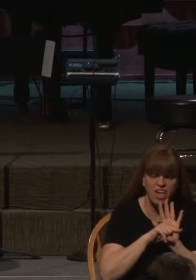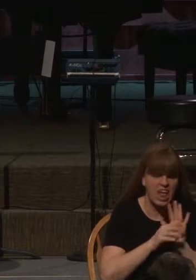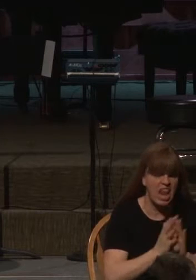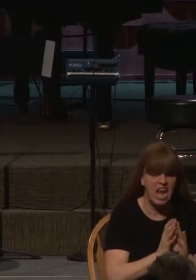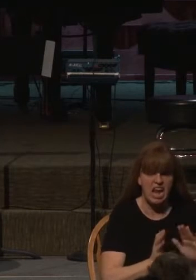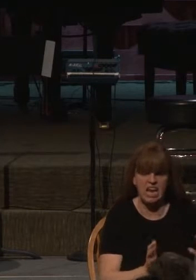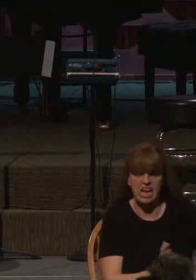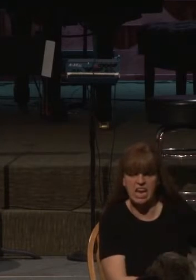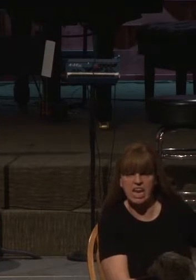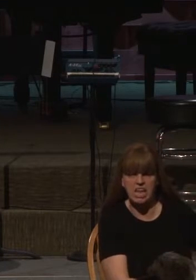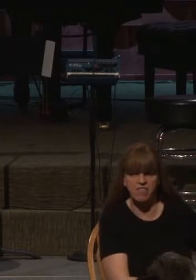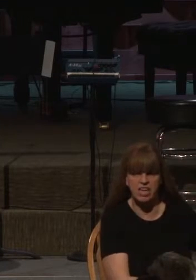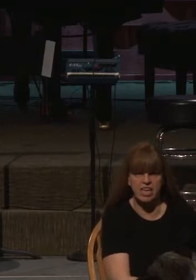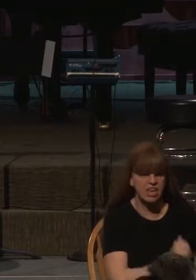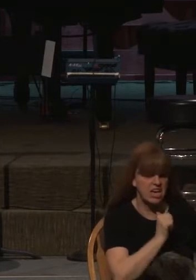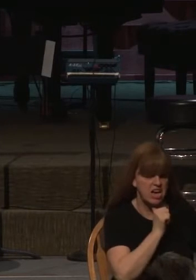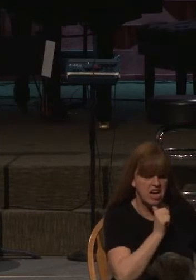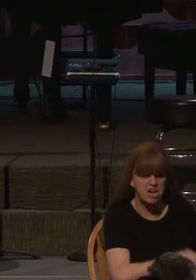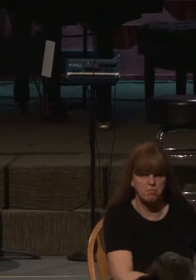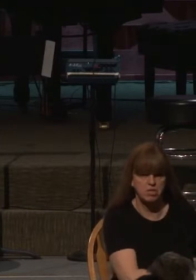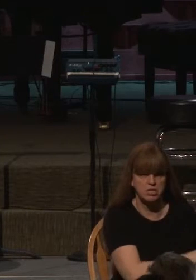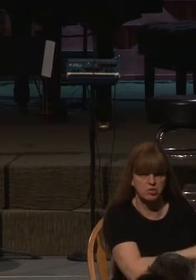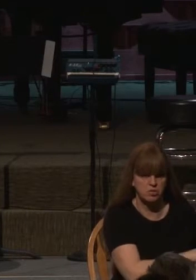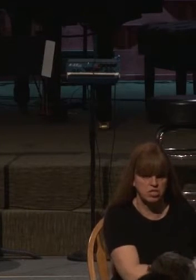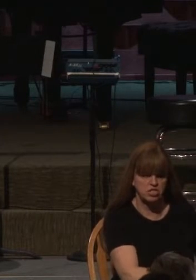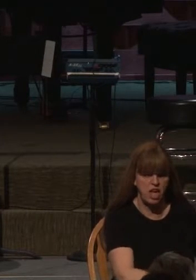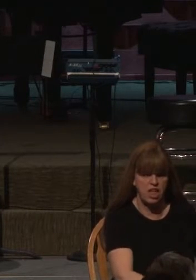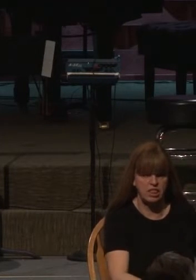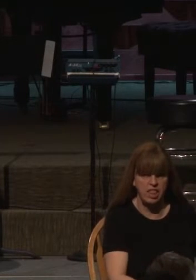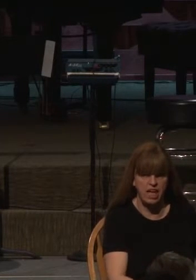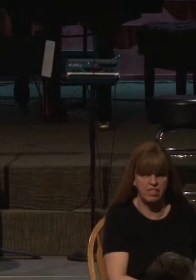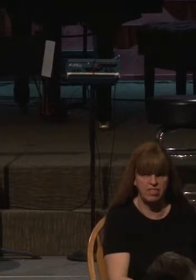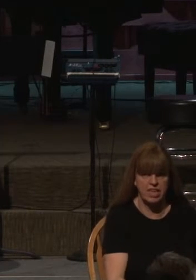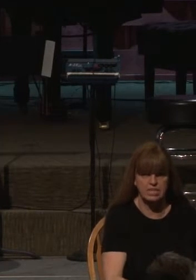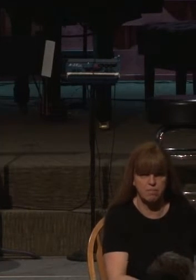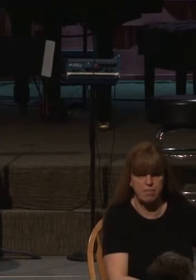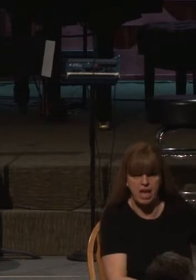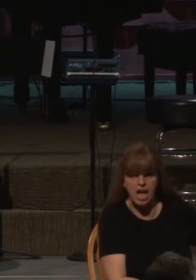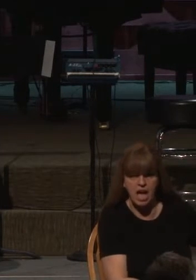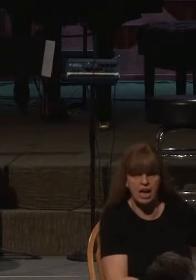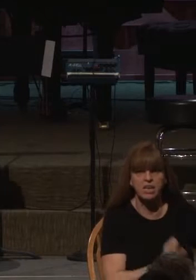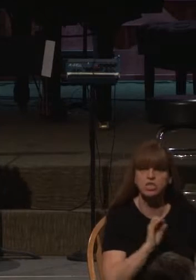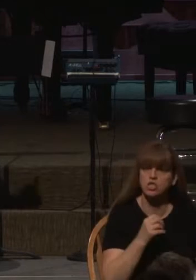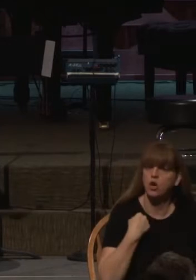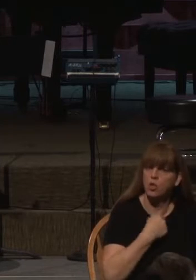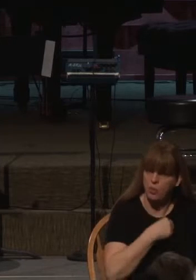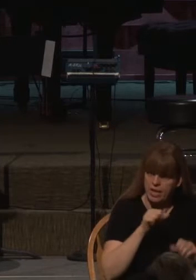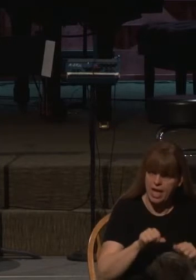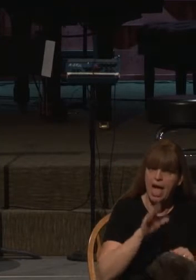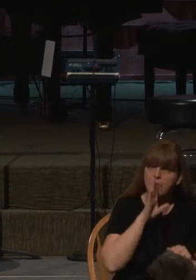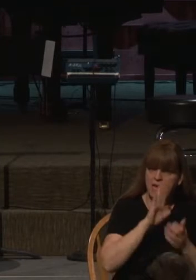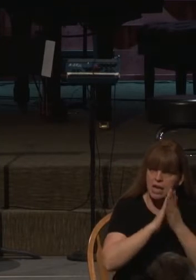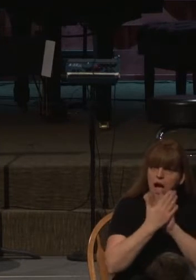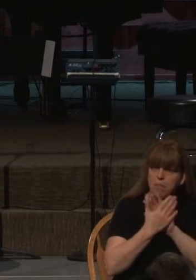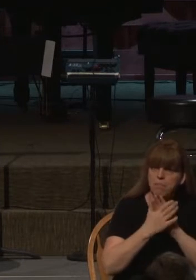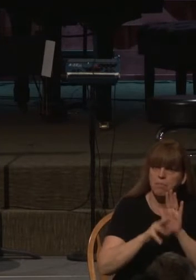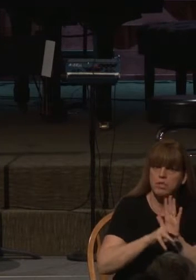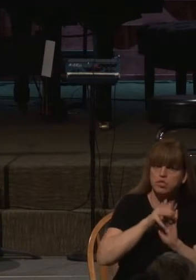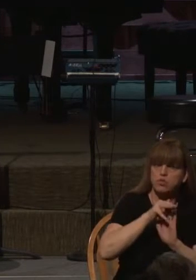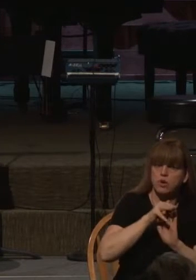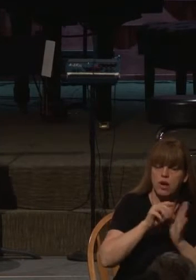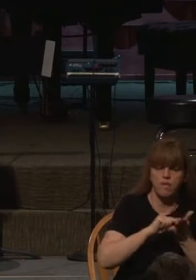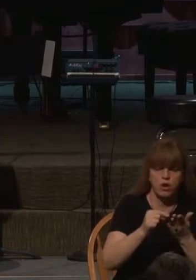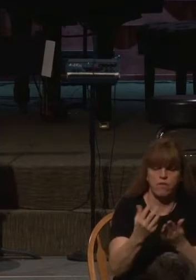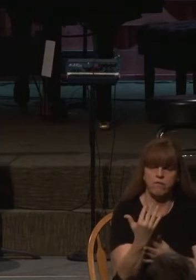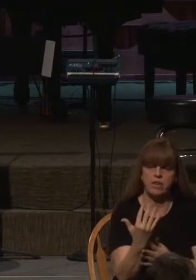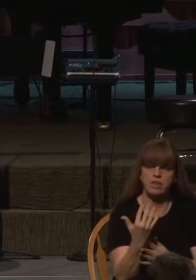leaving immature, childlike characteristics behind so that we can be mature. Verse 15